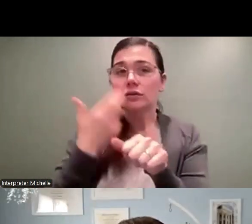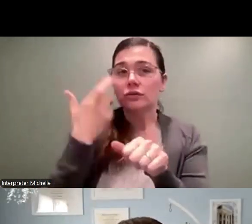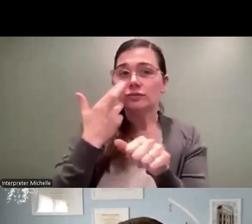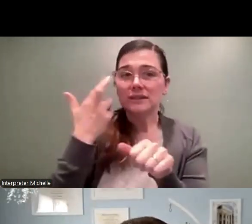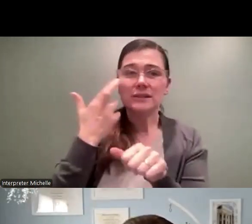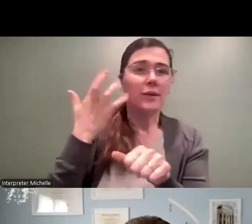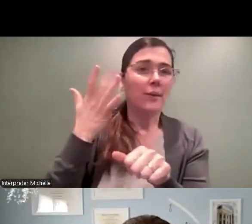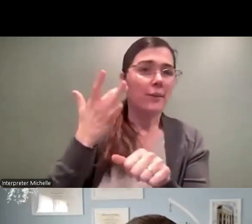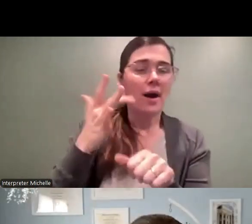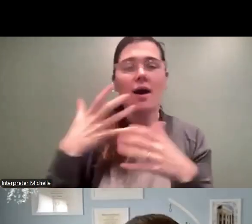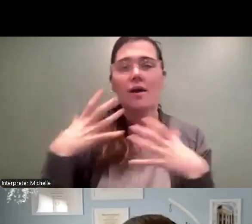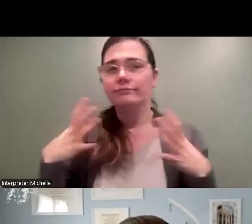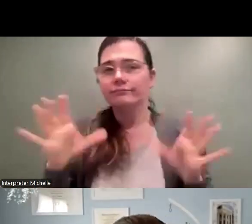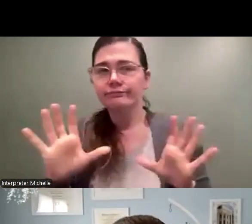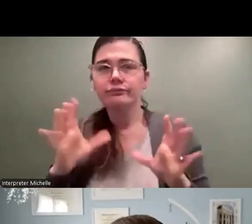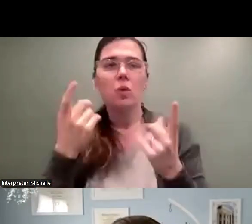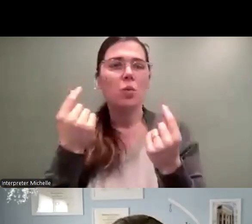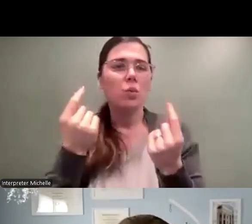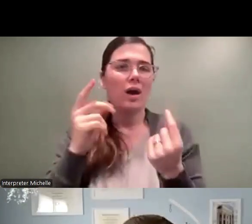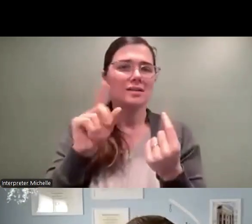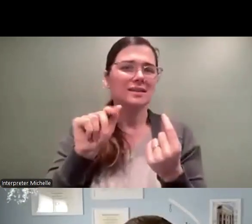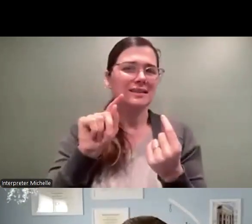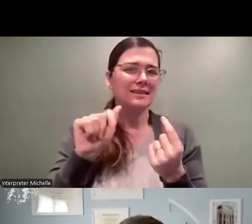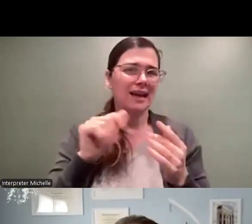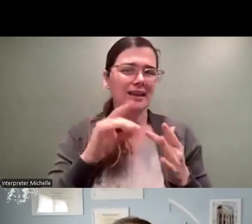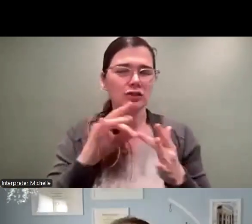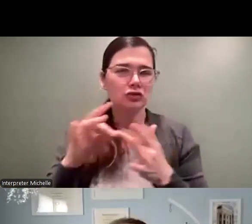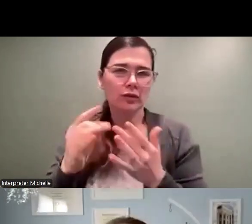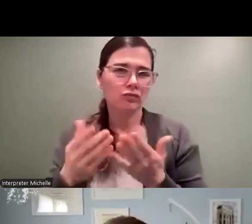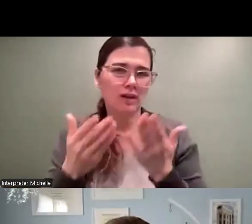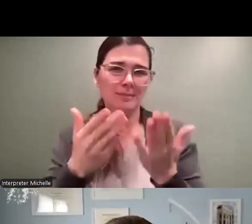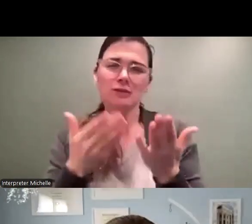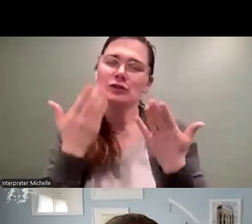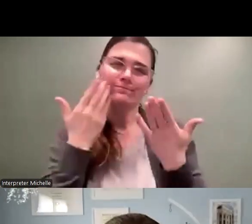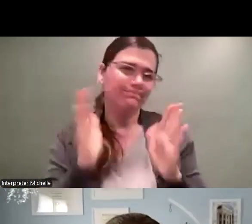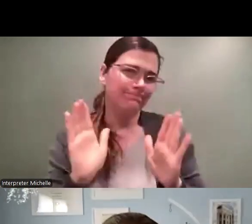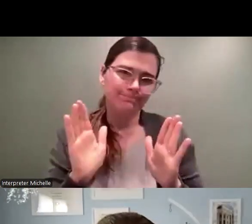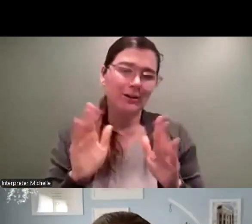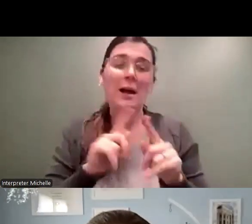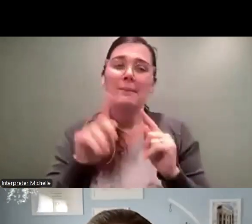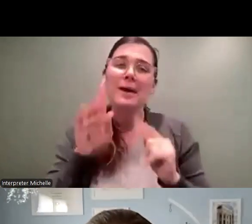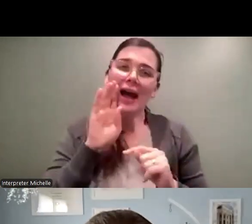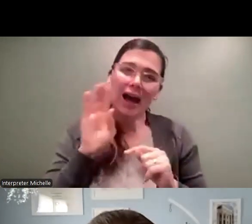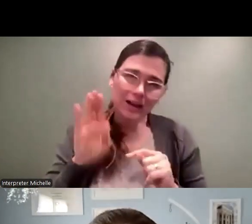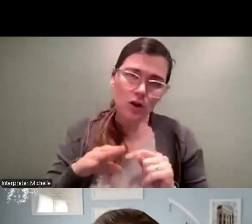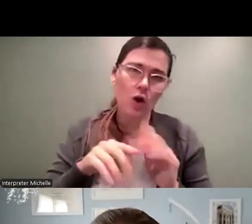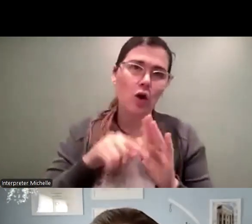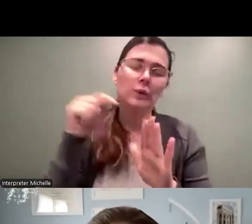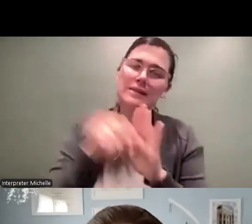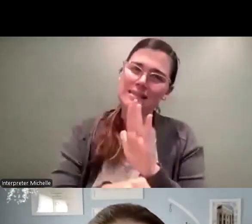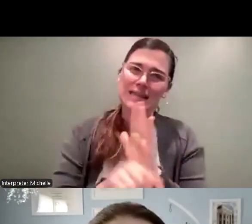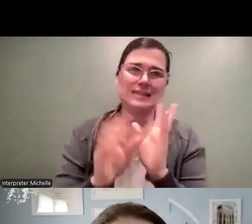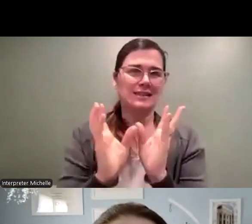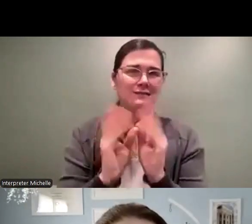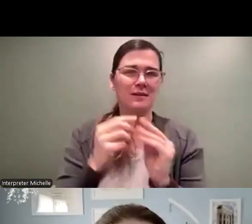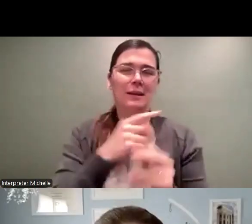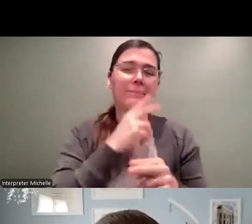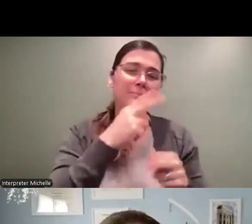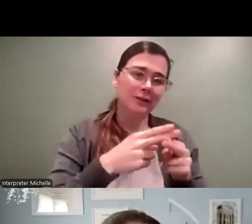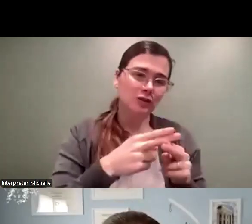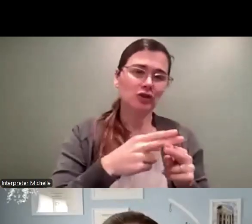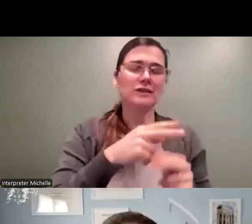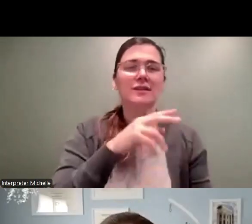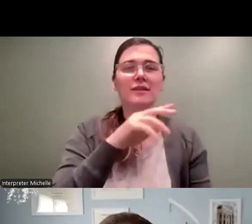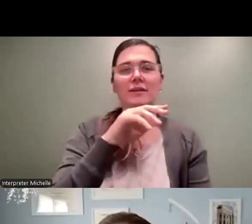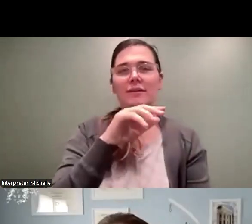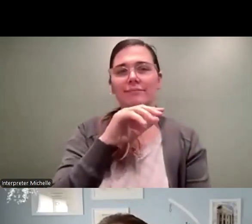behind the sort of data-driven recommendation there, and I can tell you that there are extensive meetings. Dana mentioned the ACIP group where they